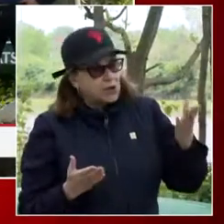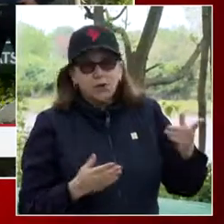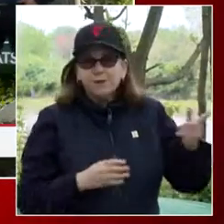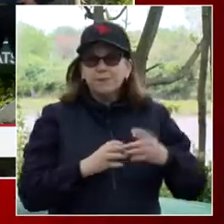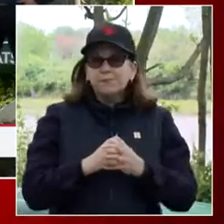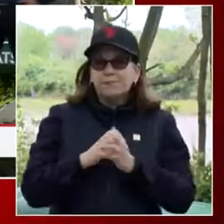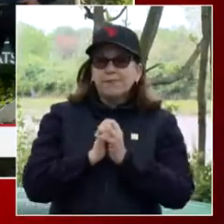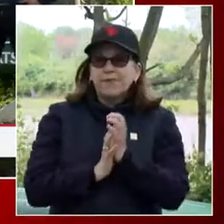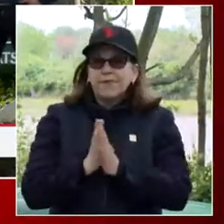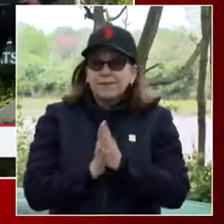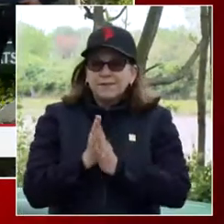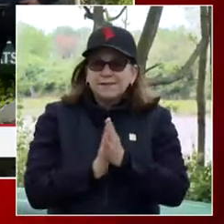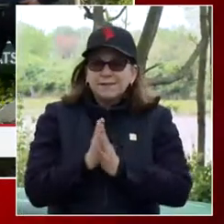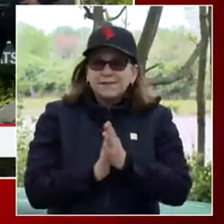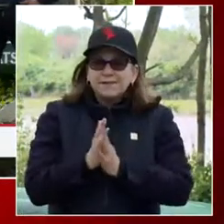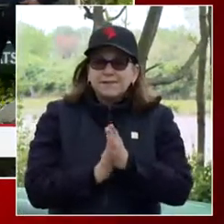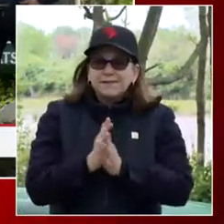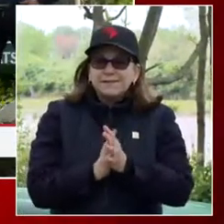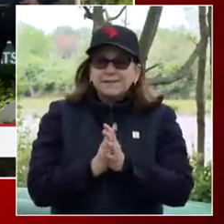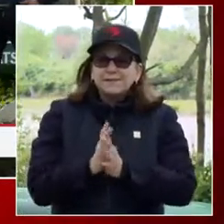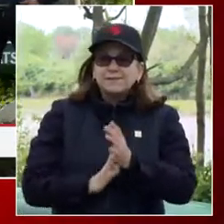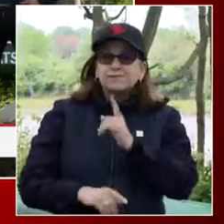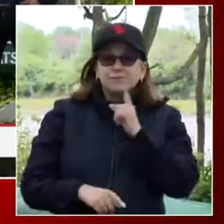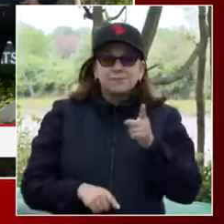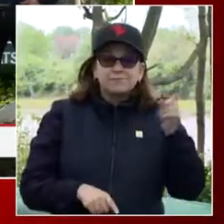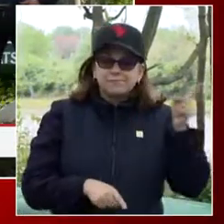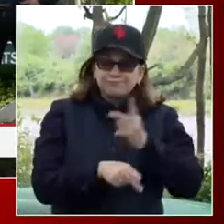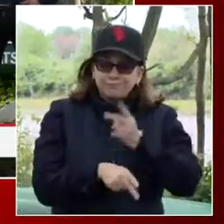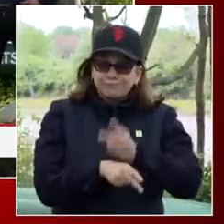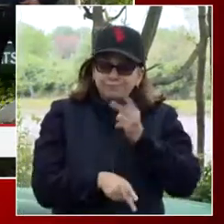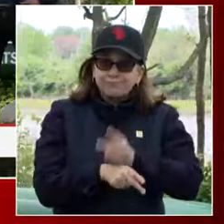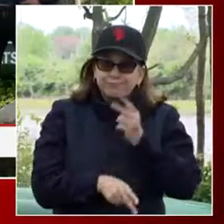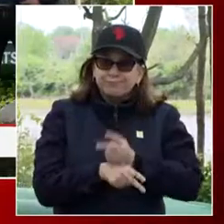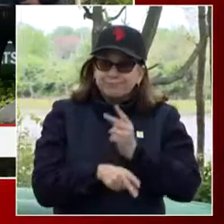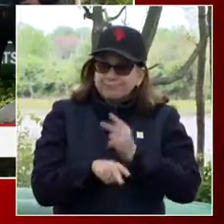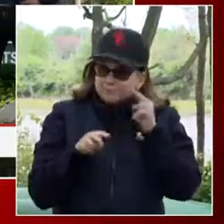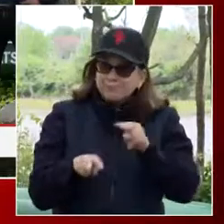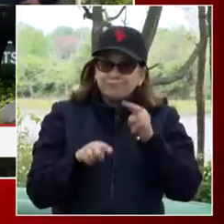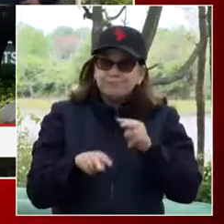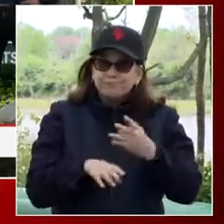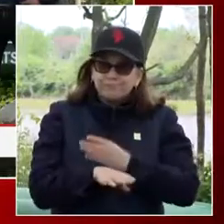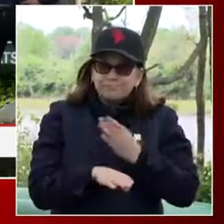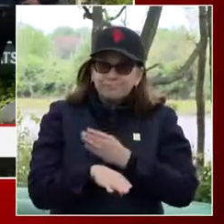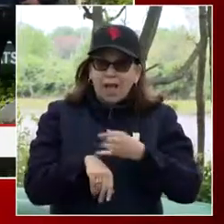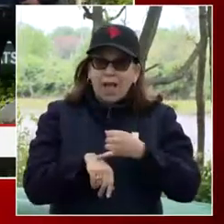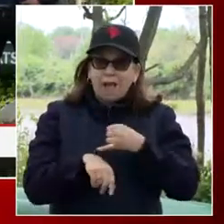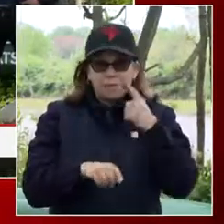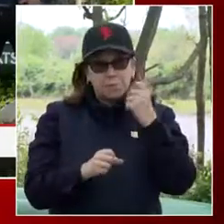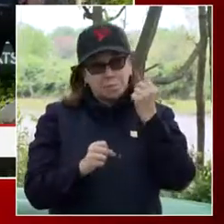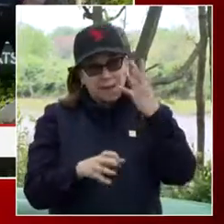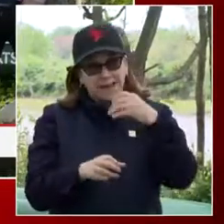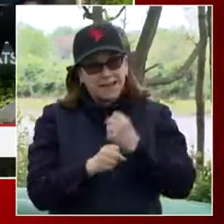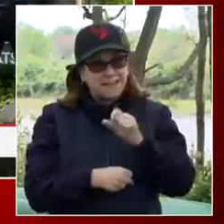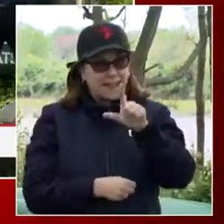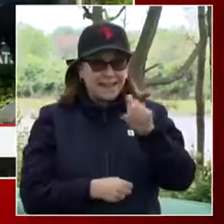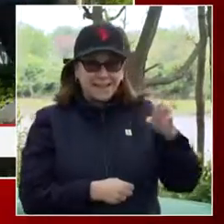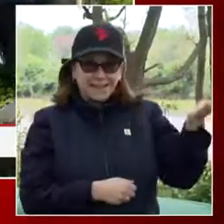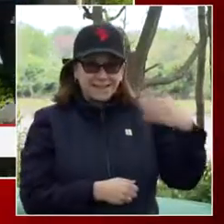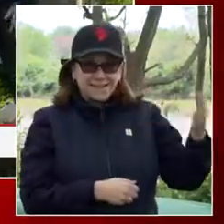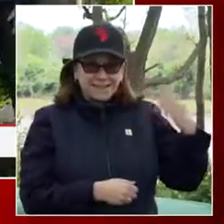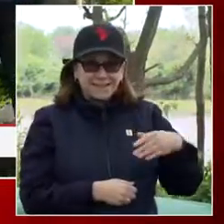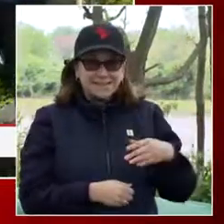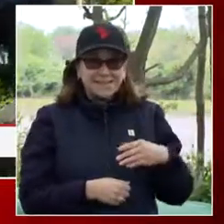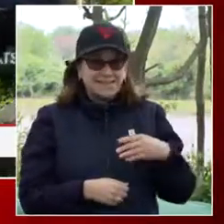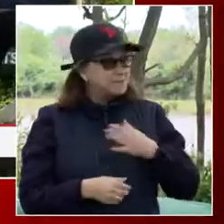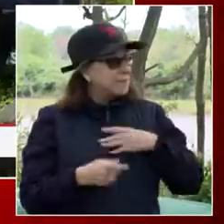has been really a steward of the island for a number of years now. And again, Lee Kane, my friend, an executive that is